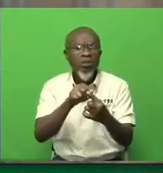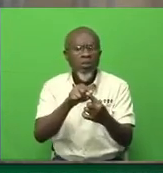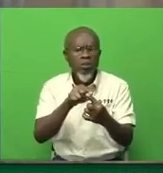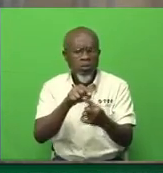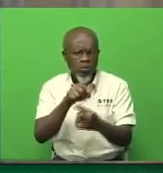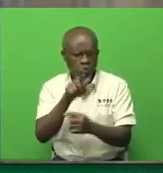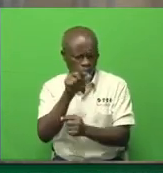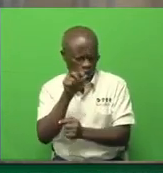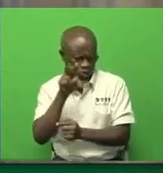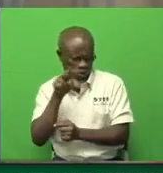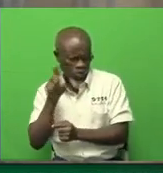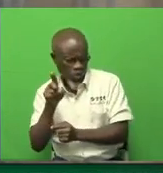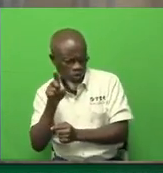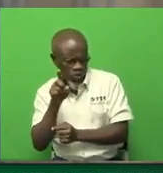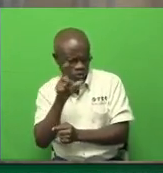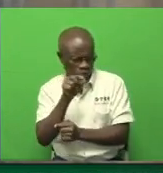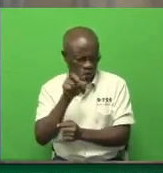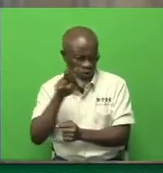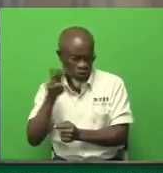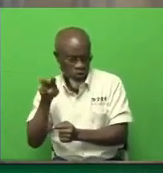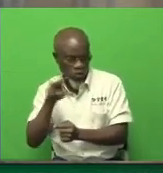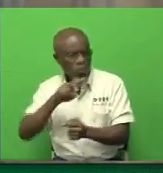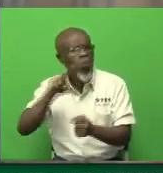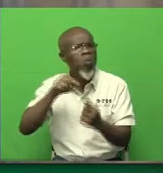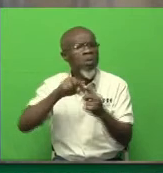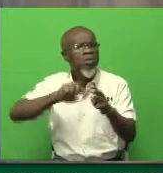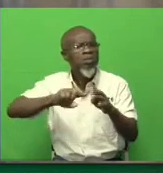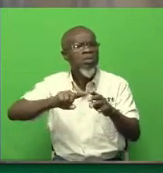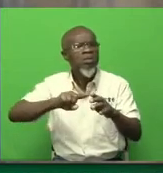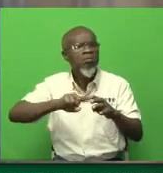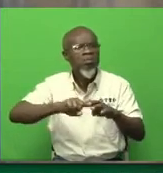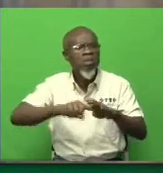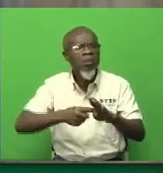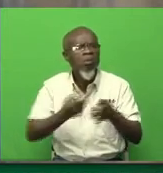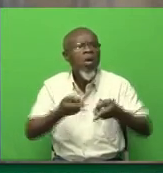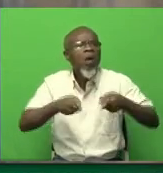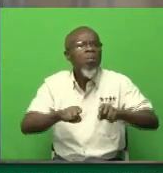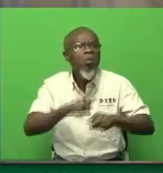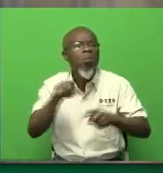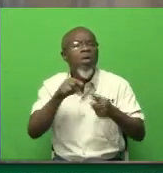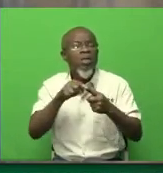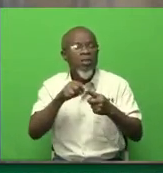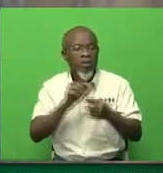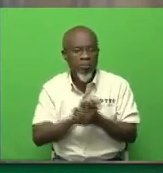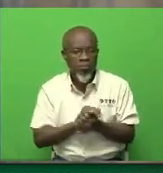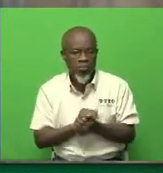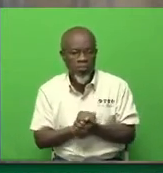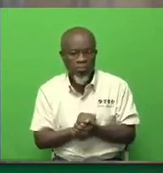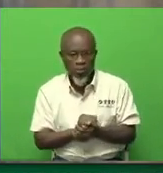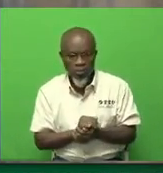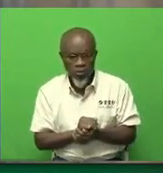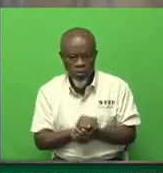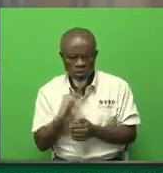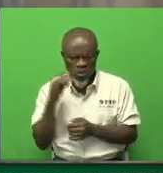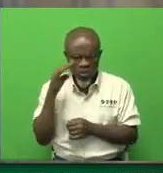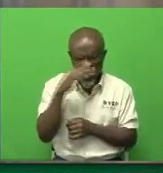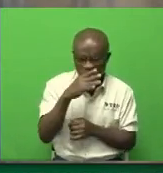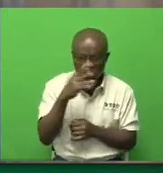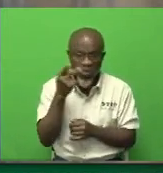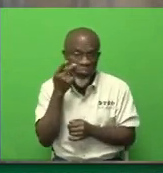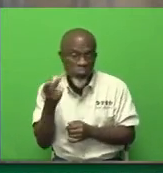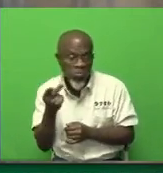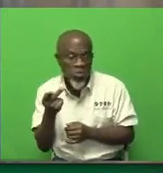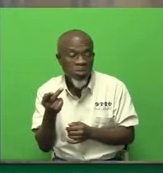and 22 when the displays curiously I also noted the